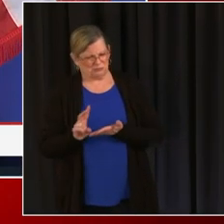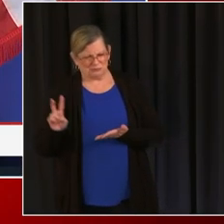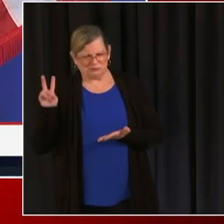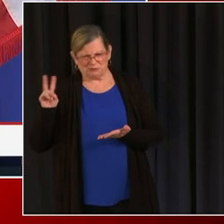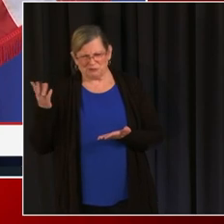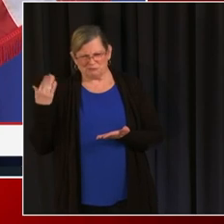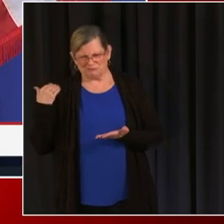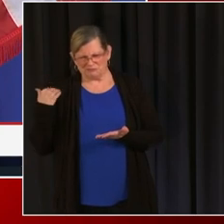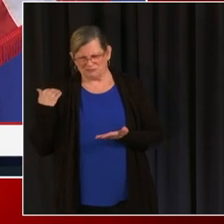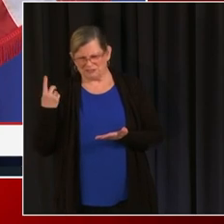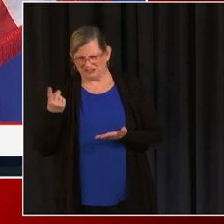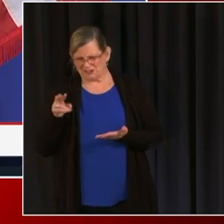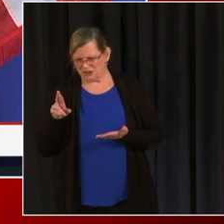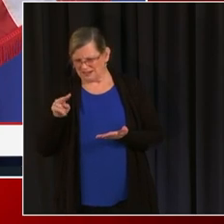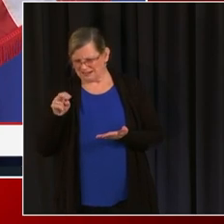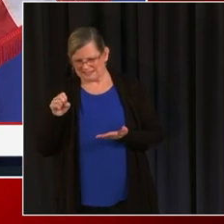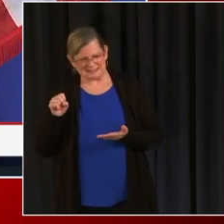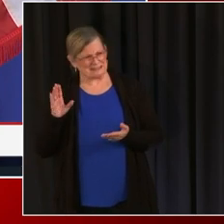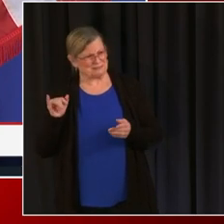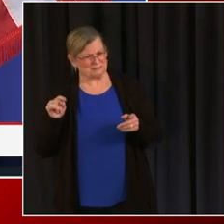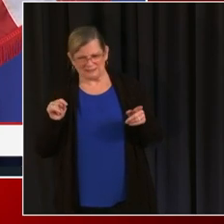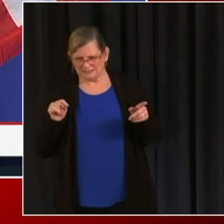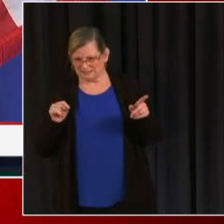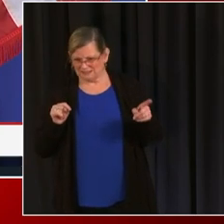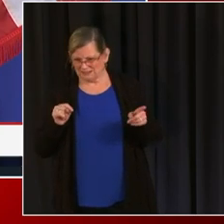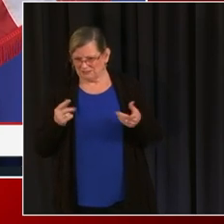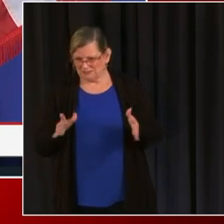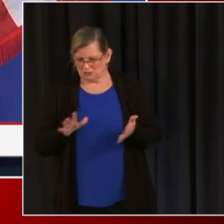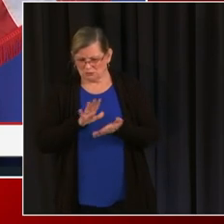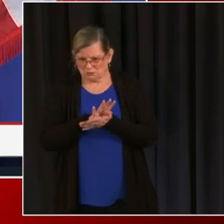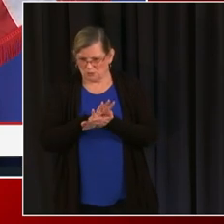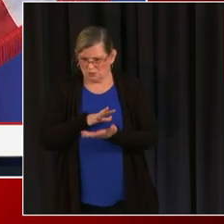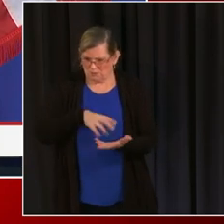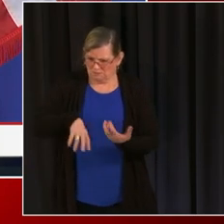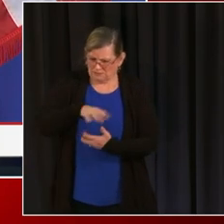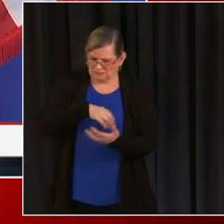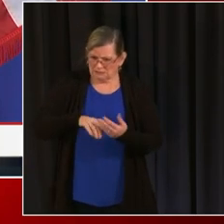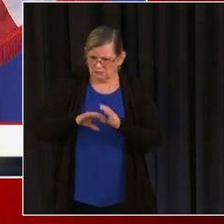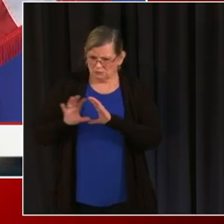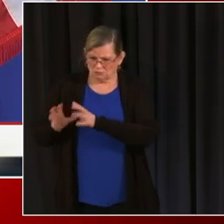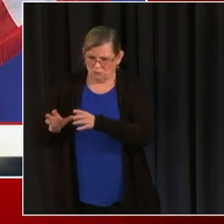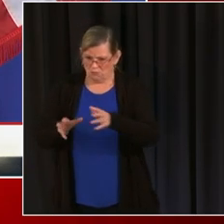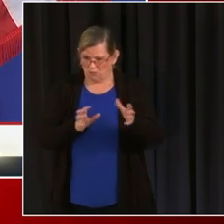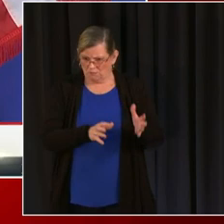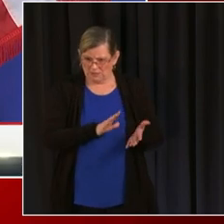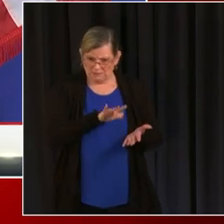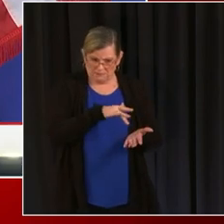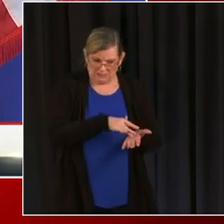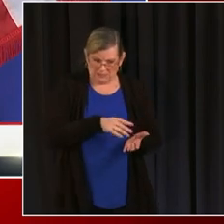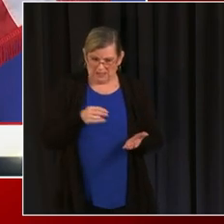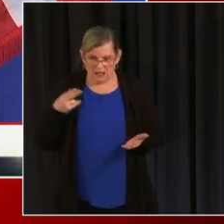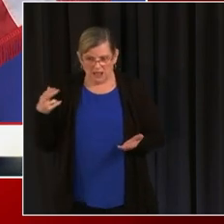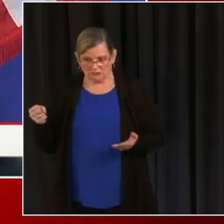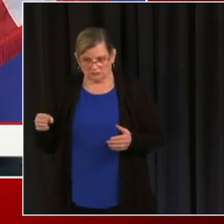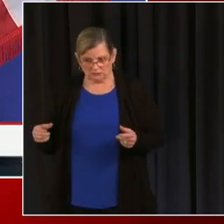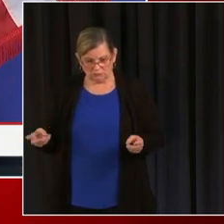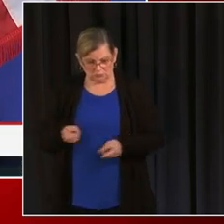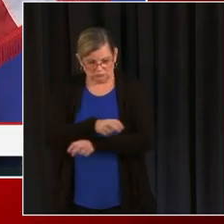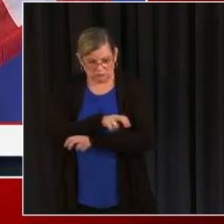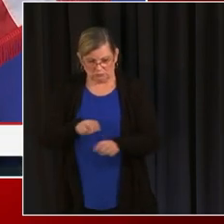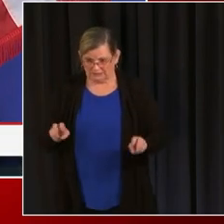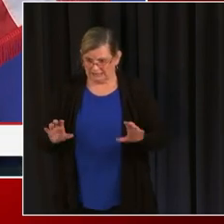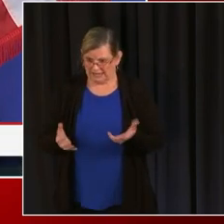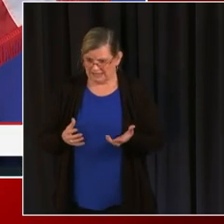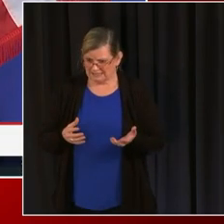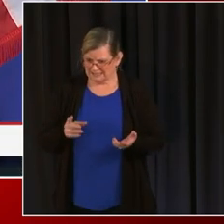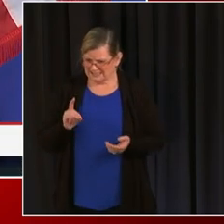month, Dr. Nesbitt, you said that schools with caution could mix cohorts, meaning middle and high schoolers could switch classes. My understanding